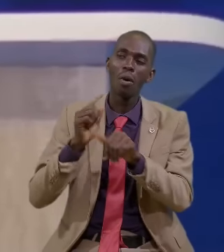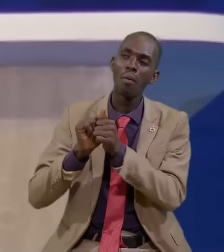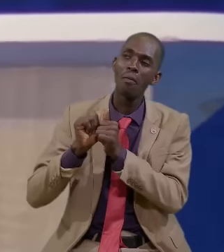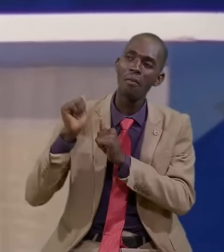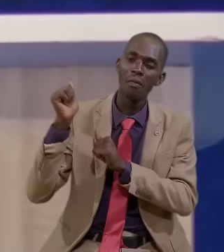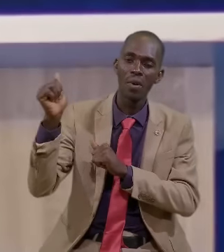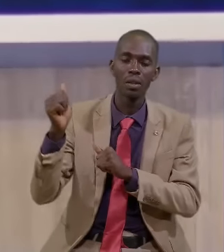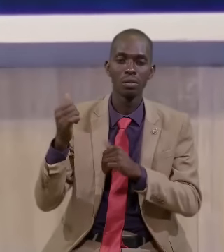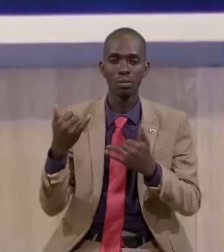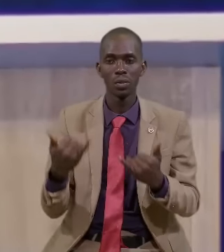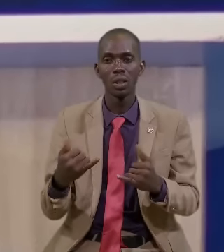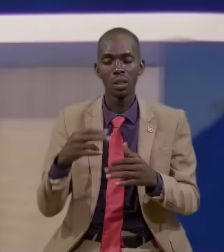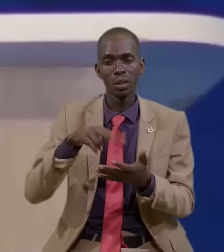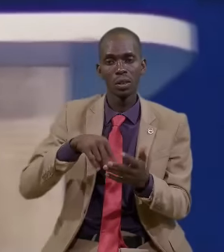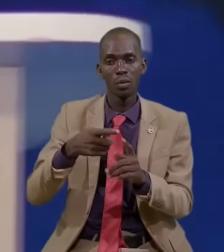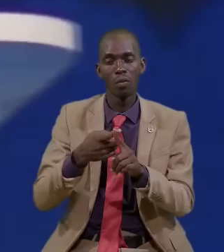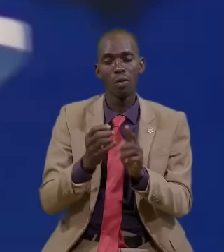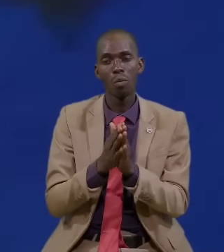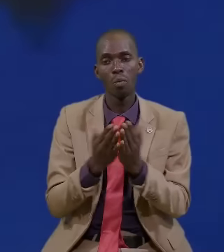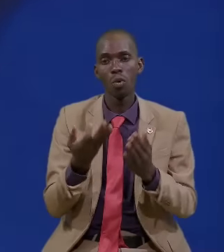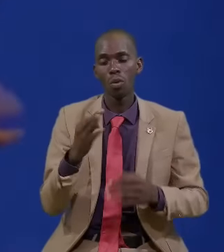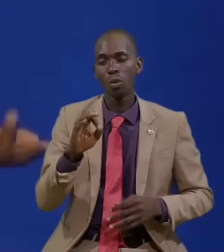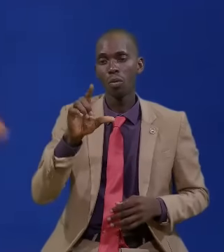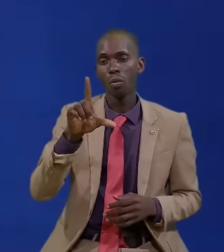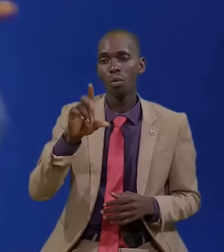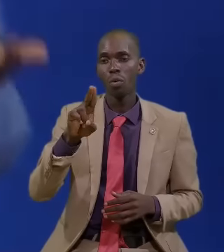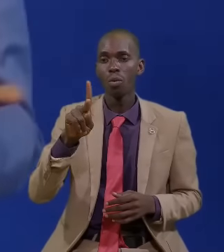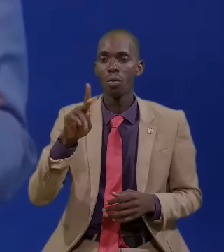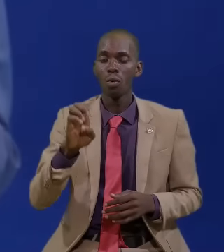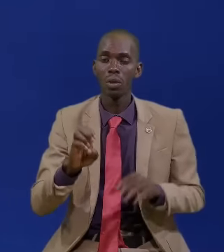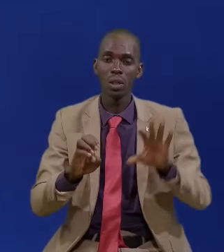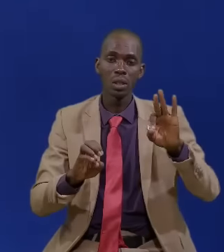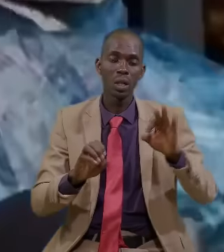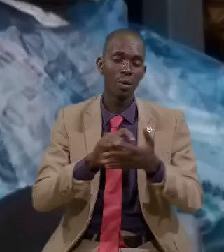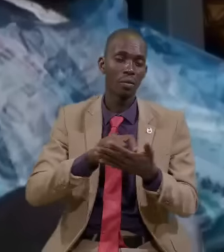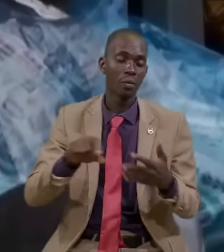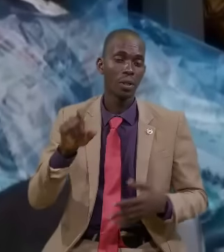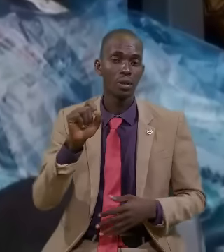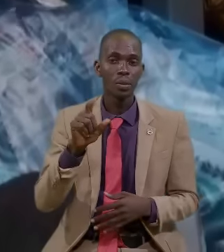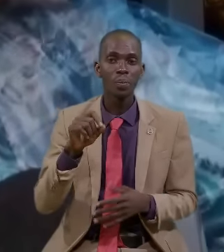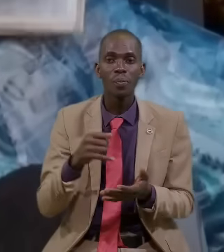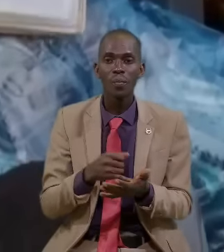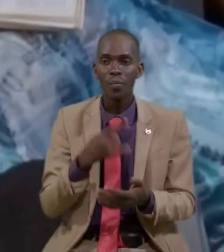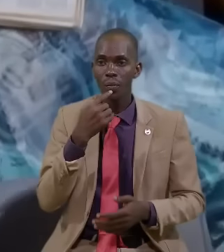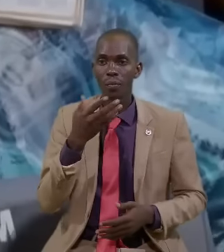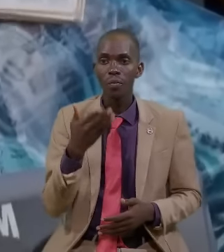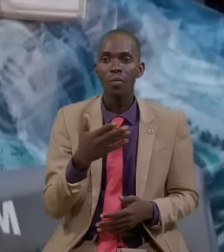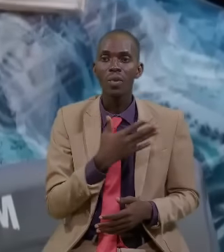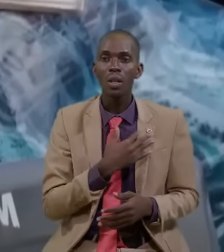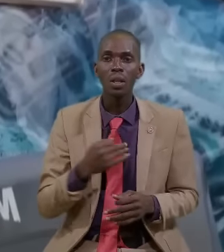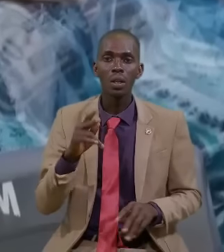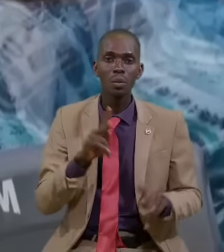9, verse 11. And in Luke chapter 9, verse 11, it says, and the people,